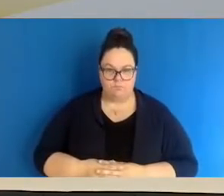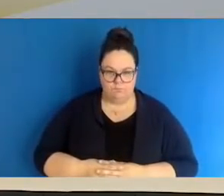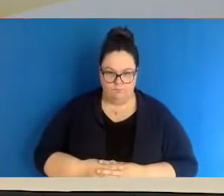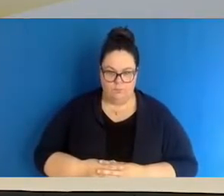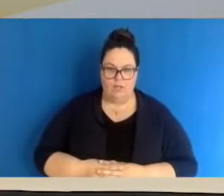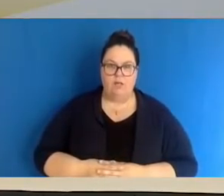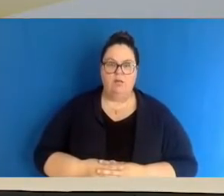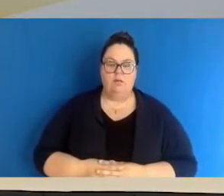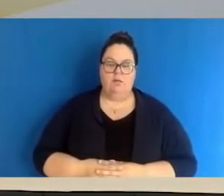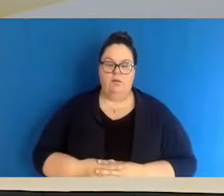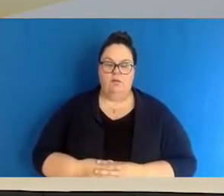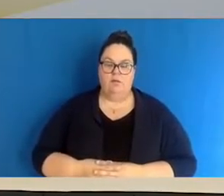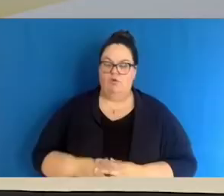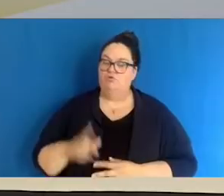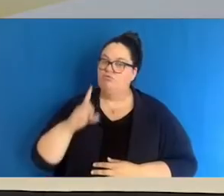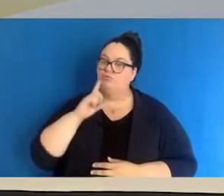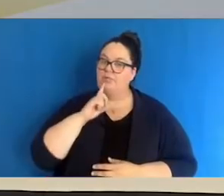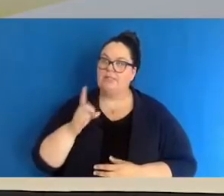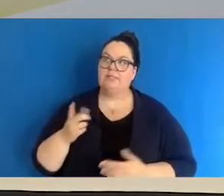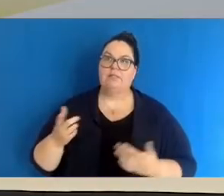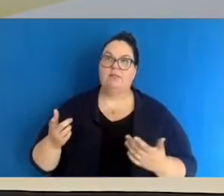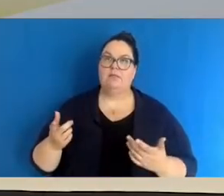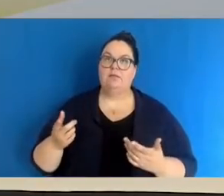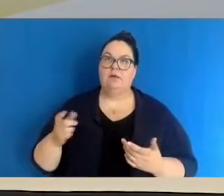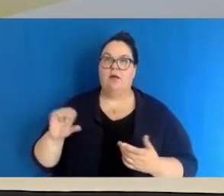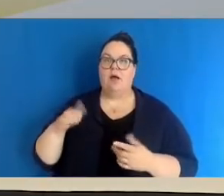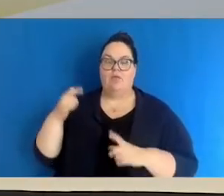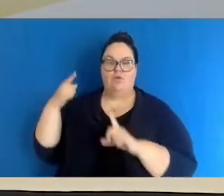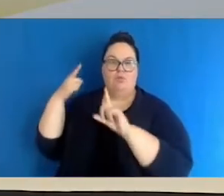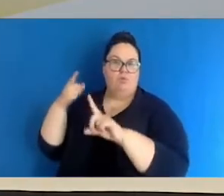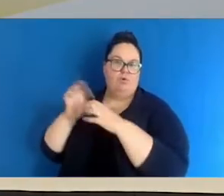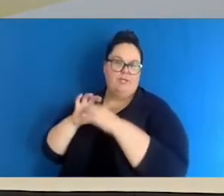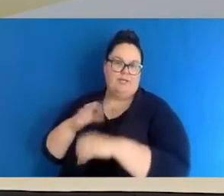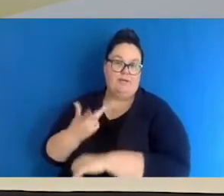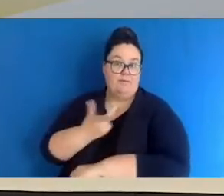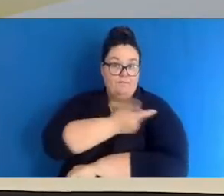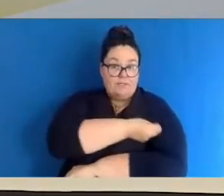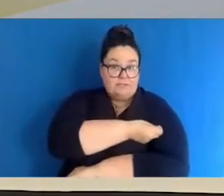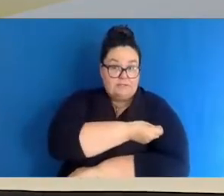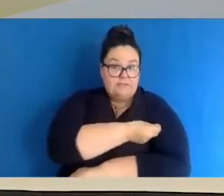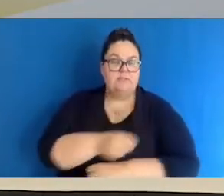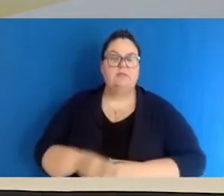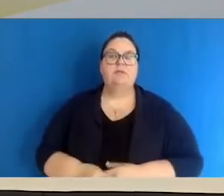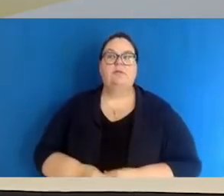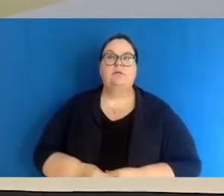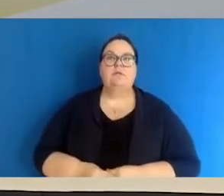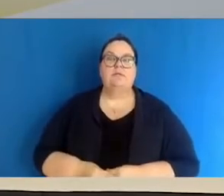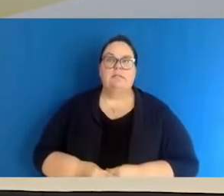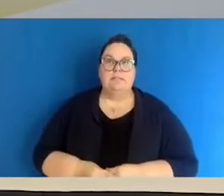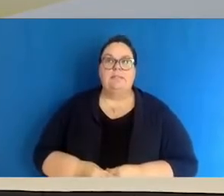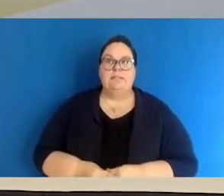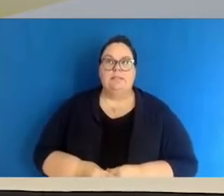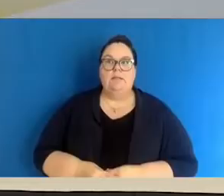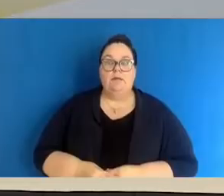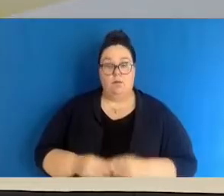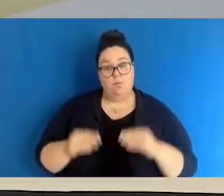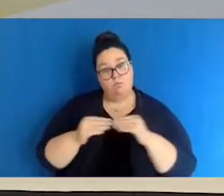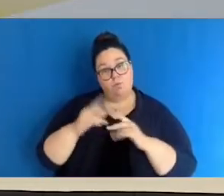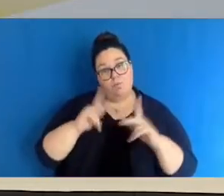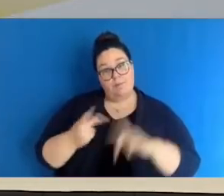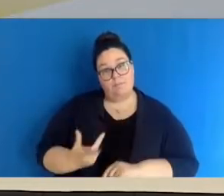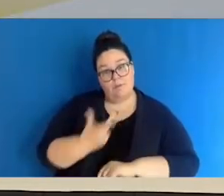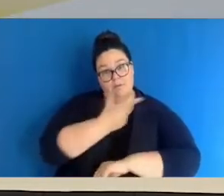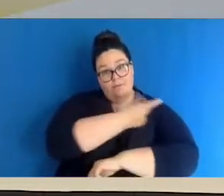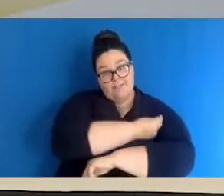And this is really another point around vaccine that I think is important to make. Until more people are fully immunized,